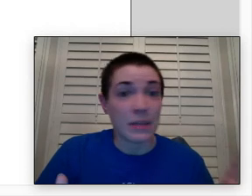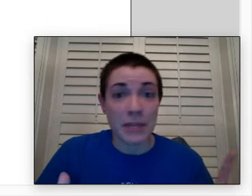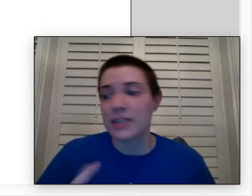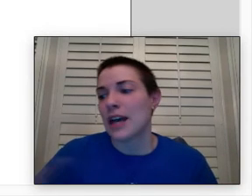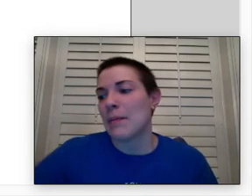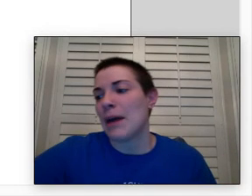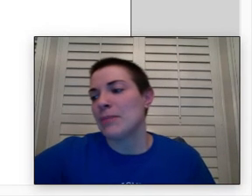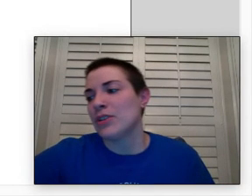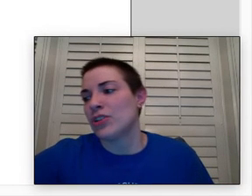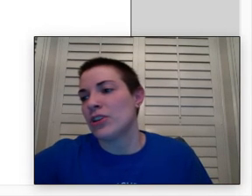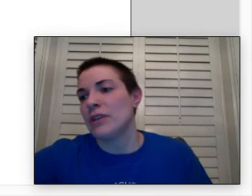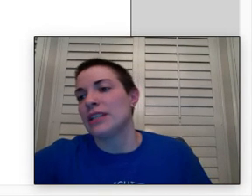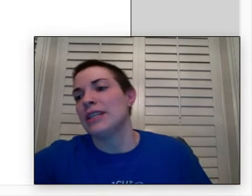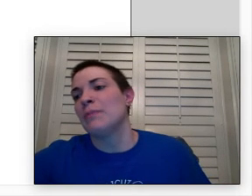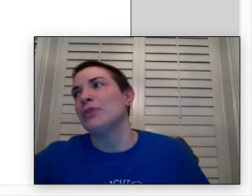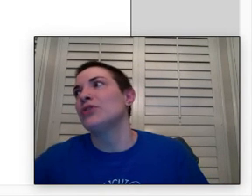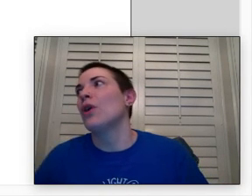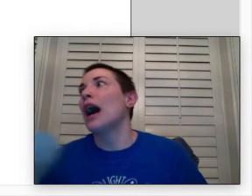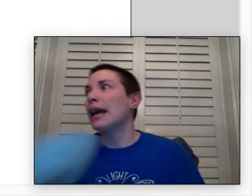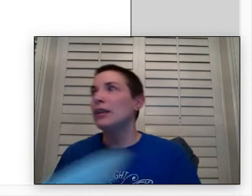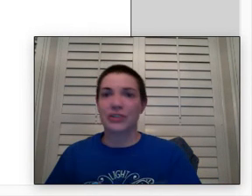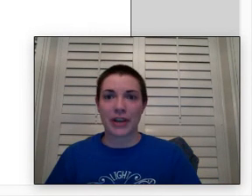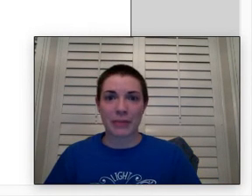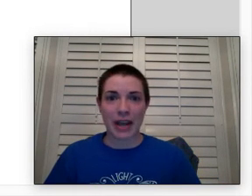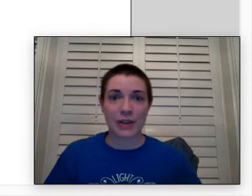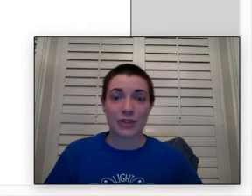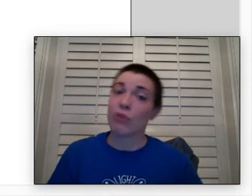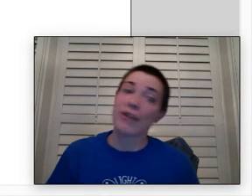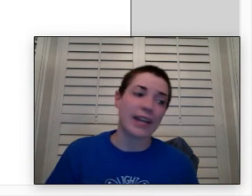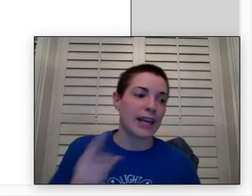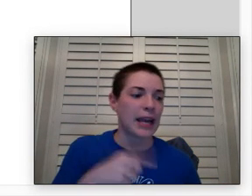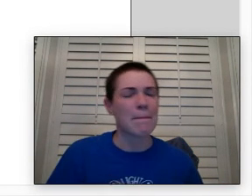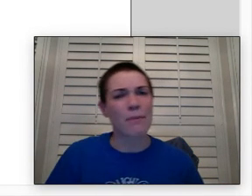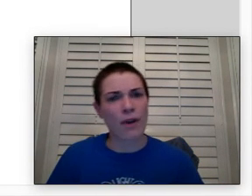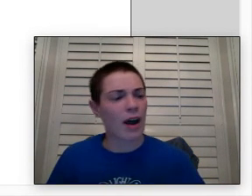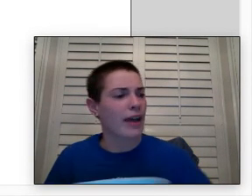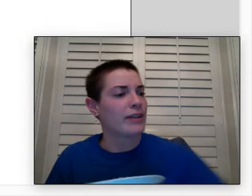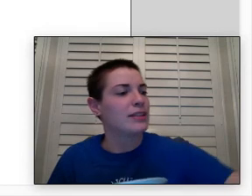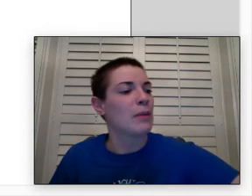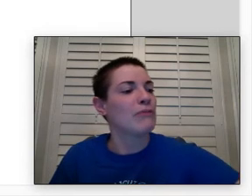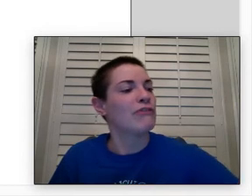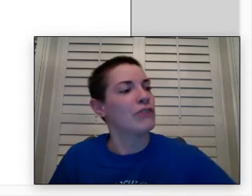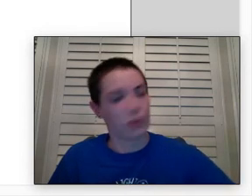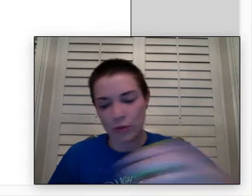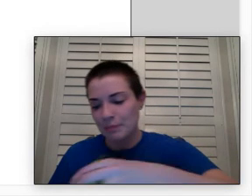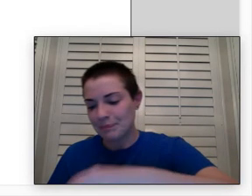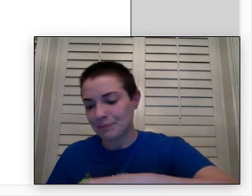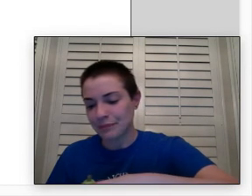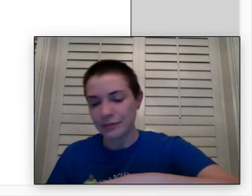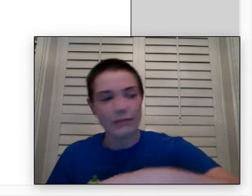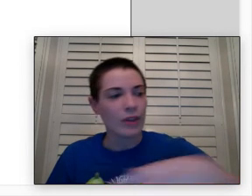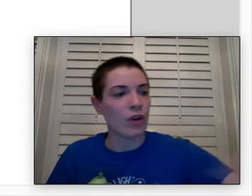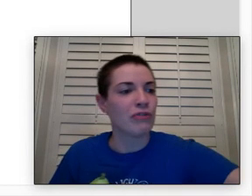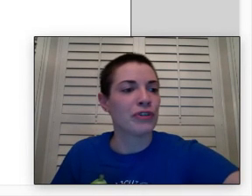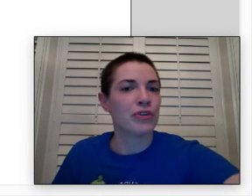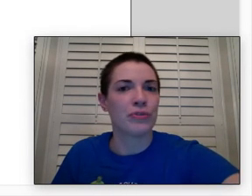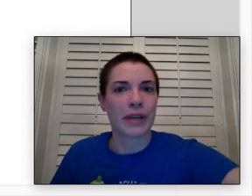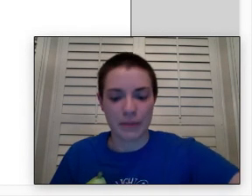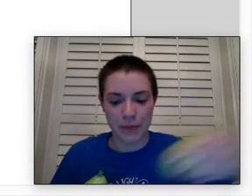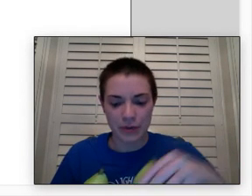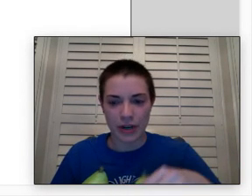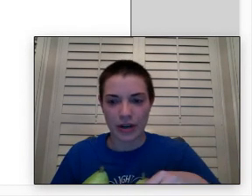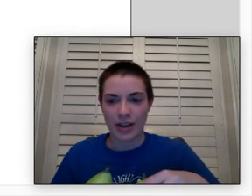in the meantime, I'm going to show you an example. So I looked around my house already and I brought some food over to